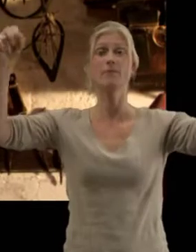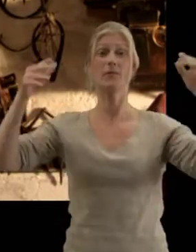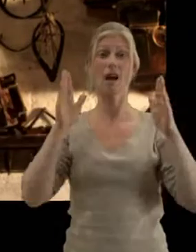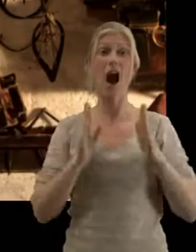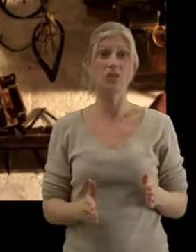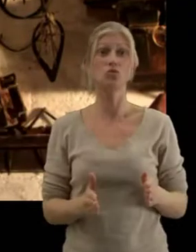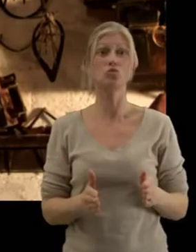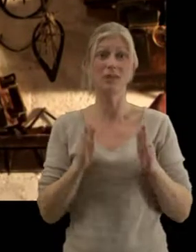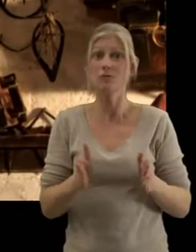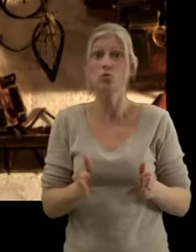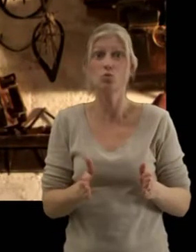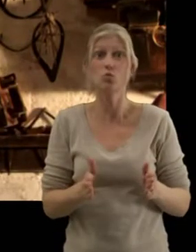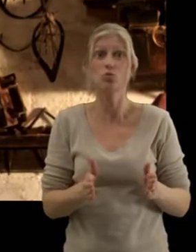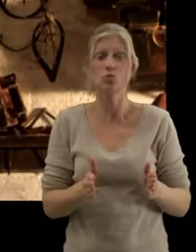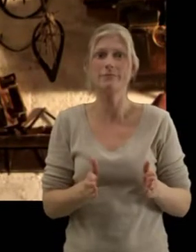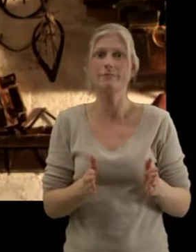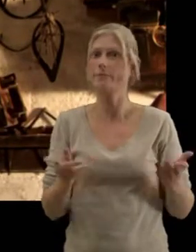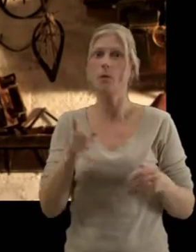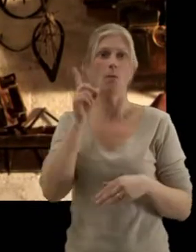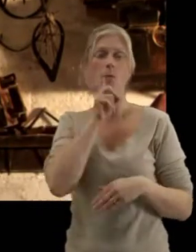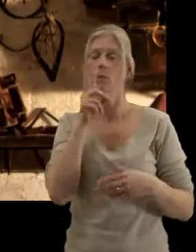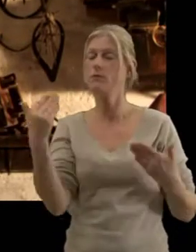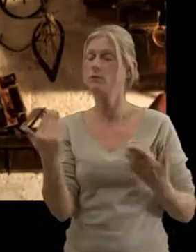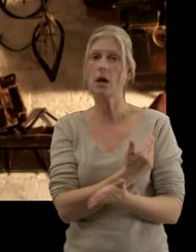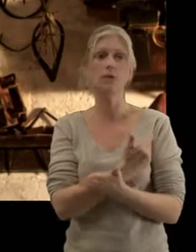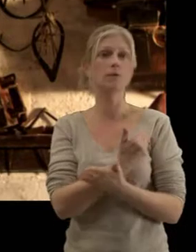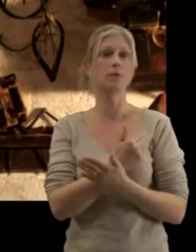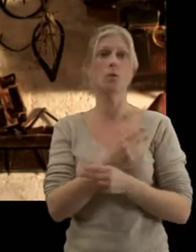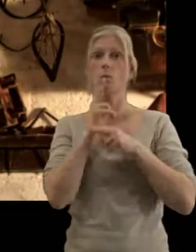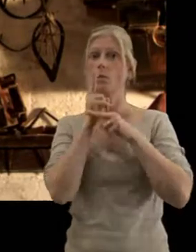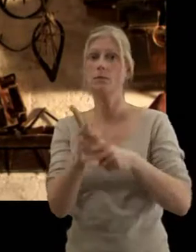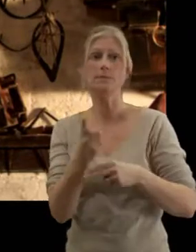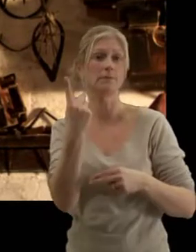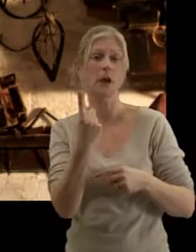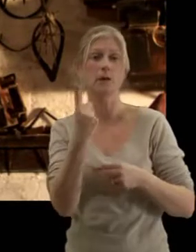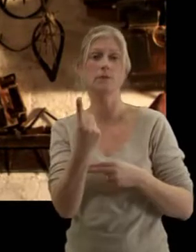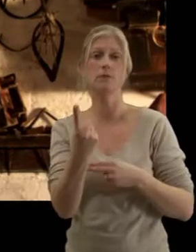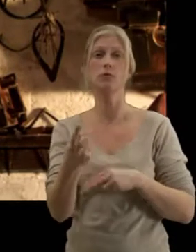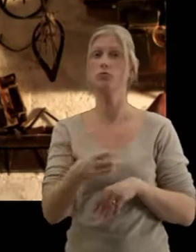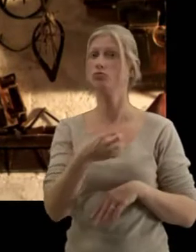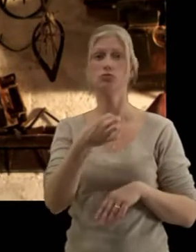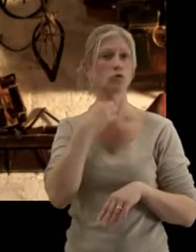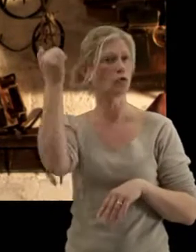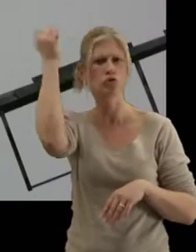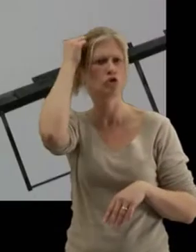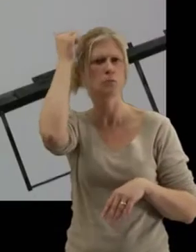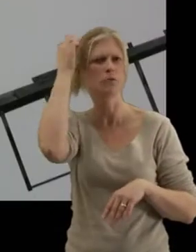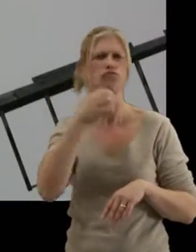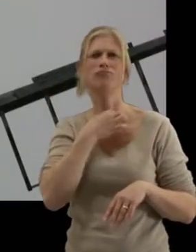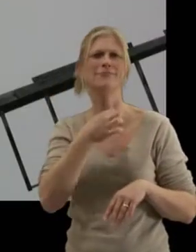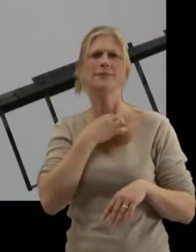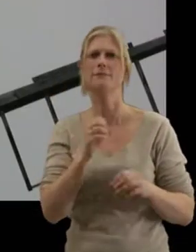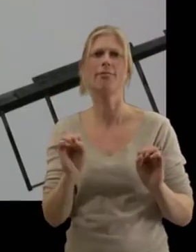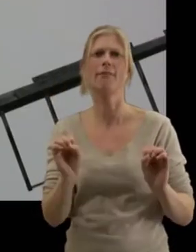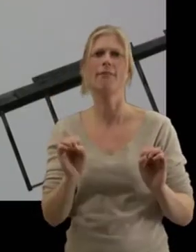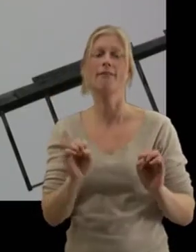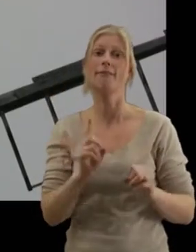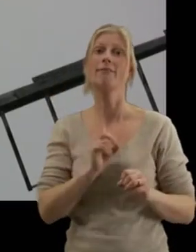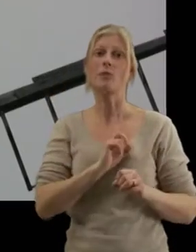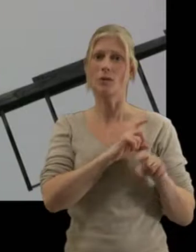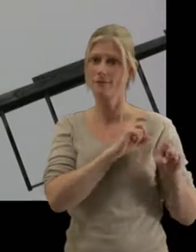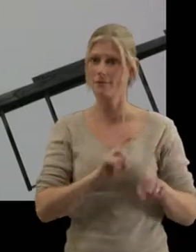some times. But we were always safe and self-preservation, didn't take any stupid risks, and